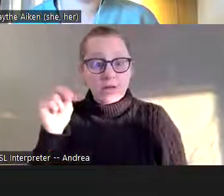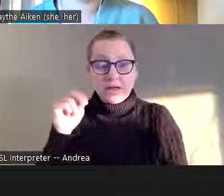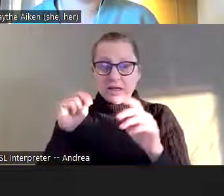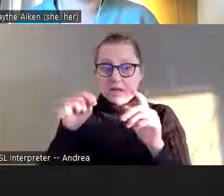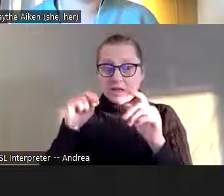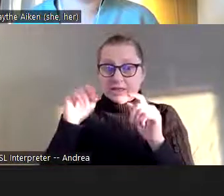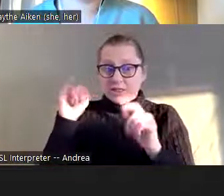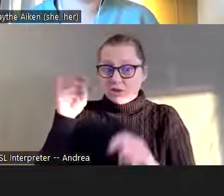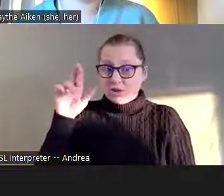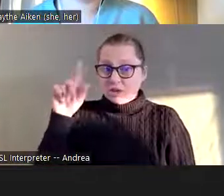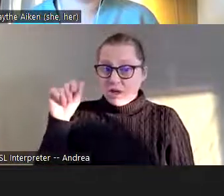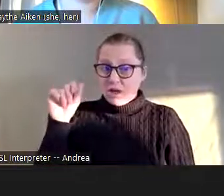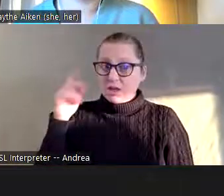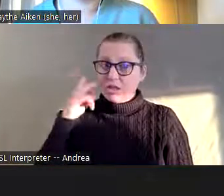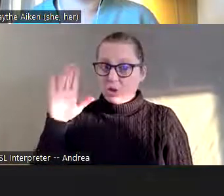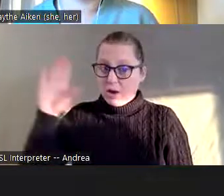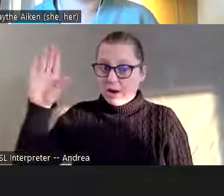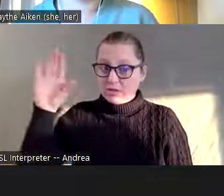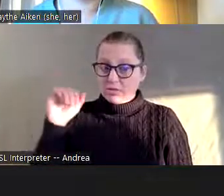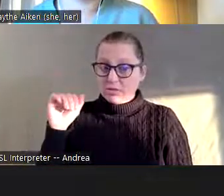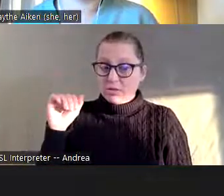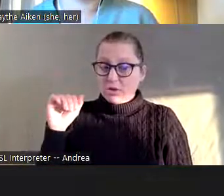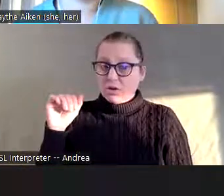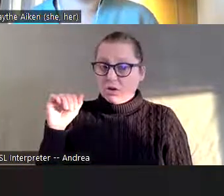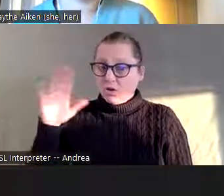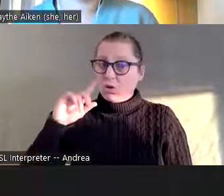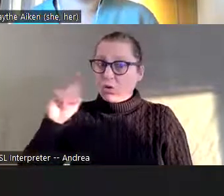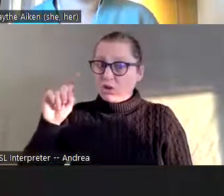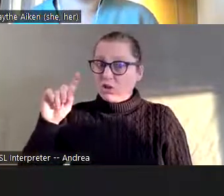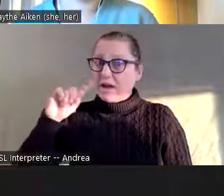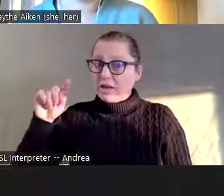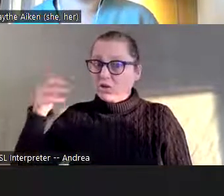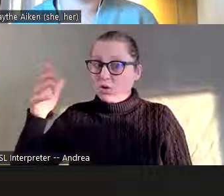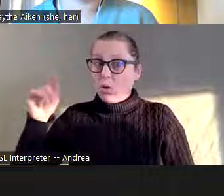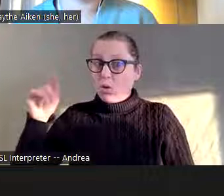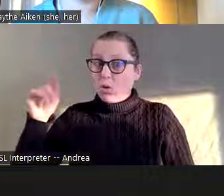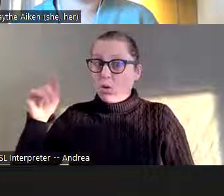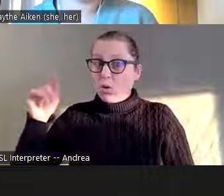Commissioner Tirsa, I saw that your hand was raised for a moment. Have your questions been answered or do you have any comments?